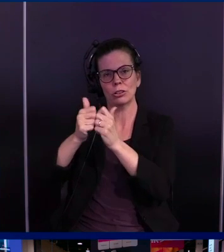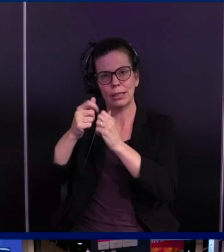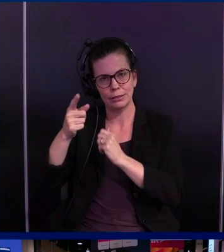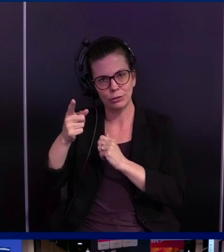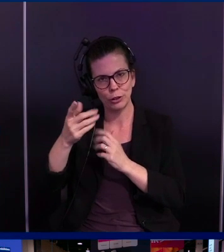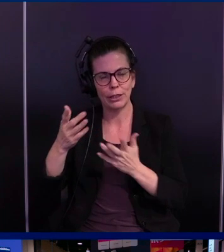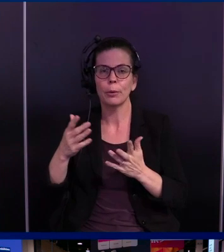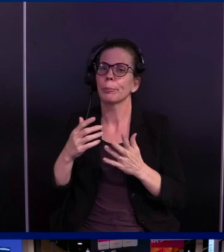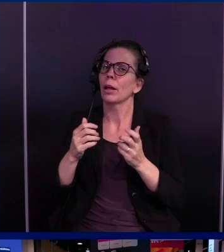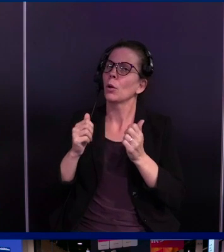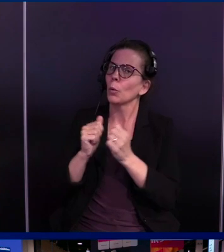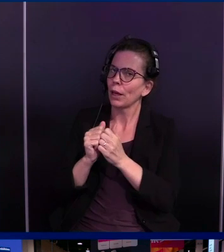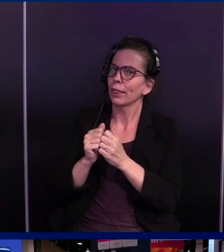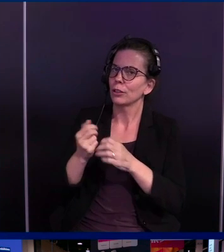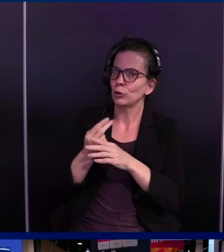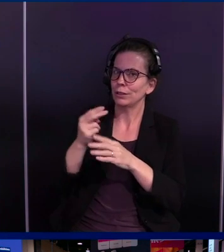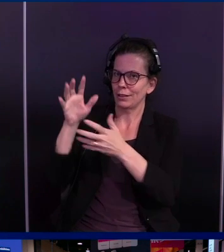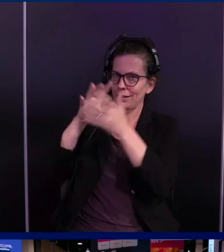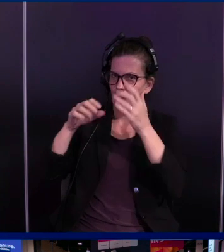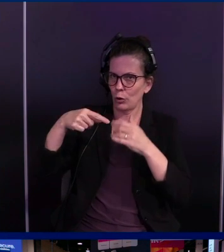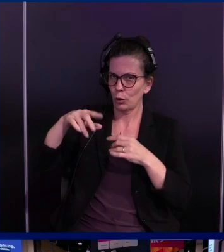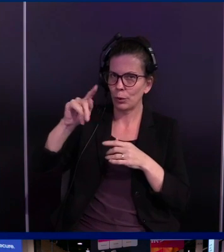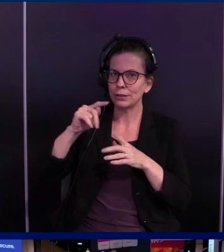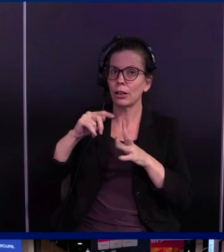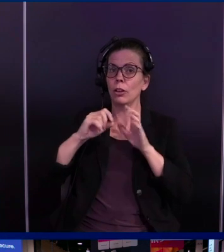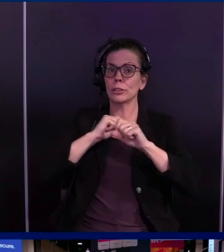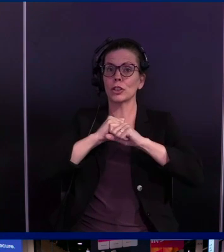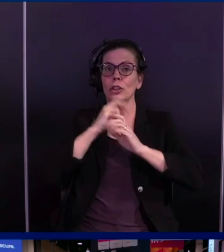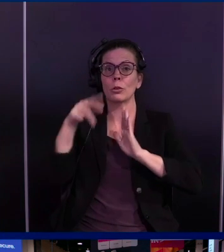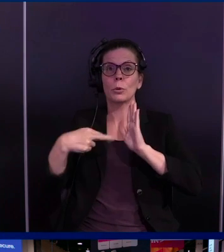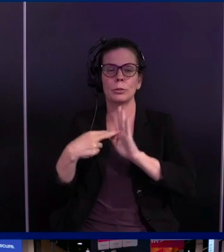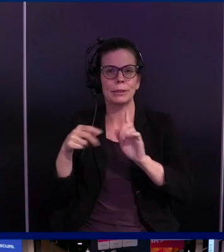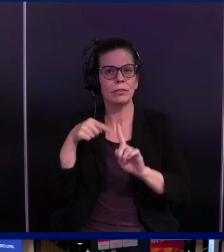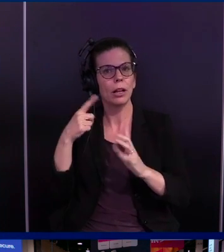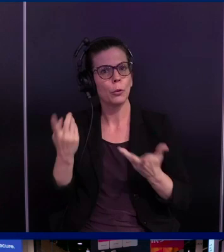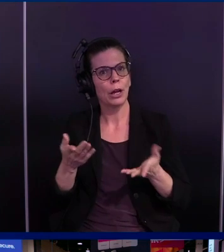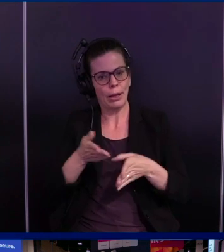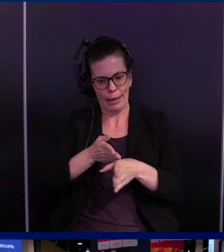with Cloud Quest, on the security role specifically, we're in the main land here.